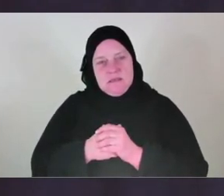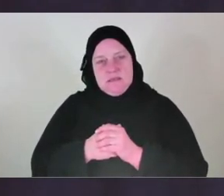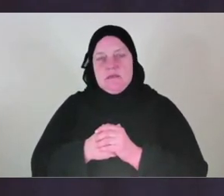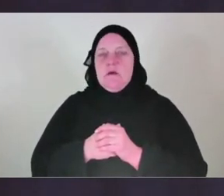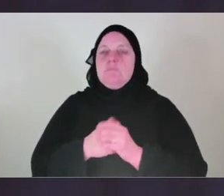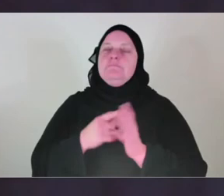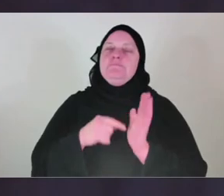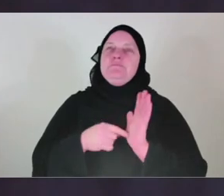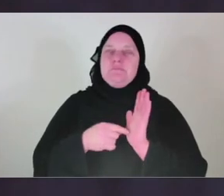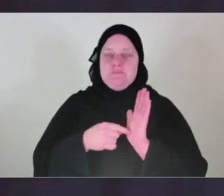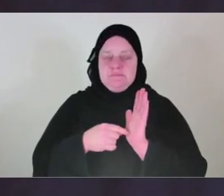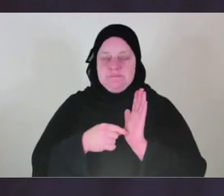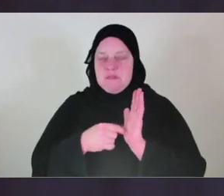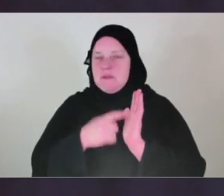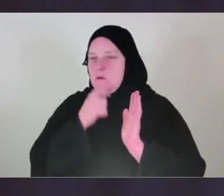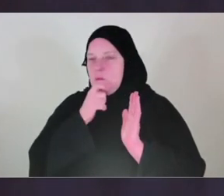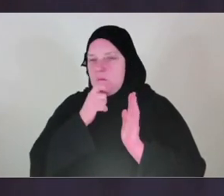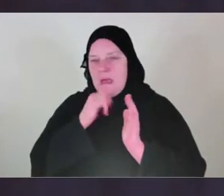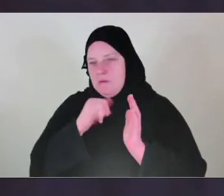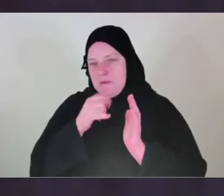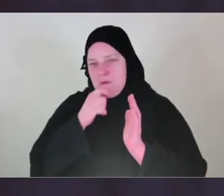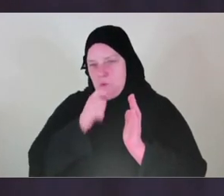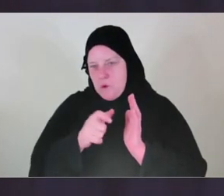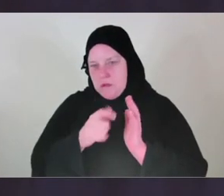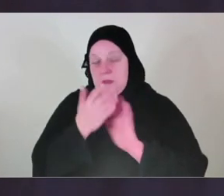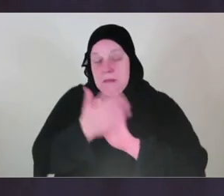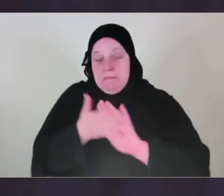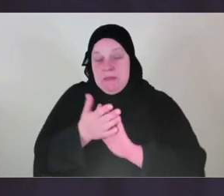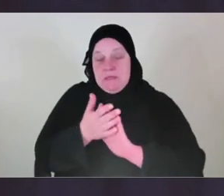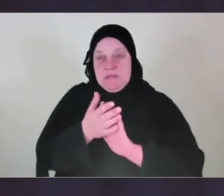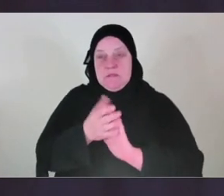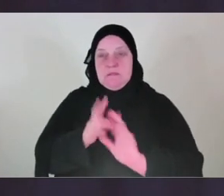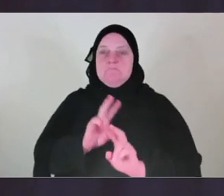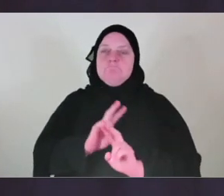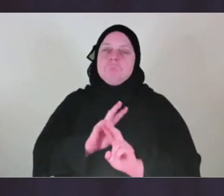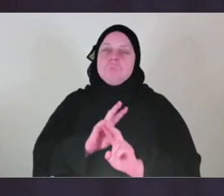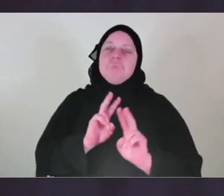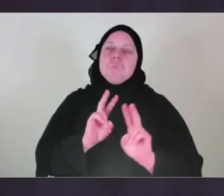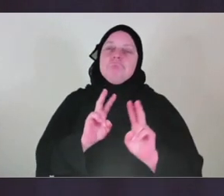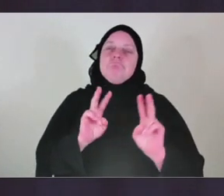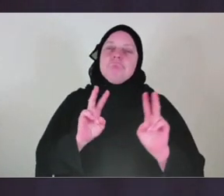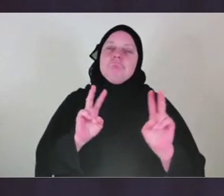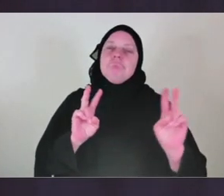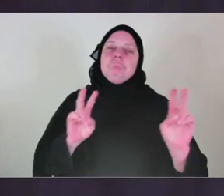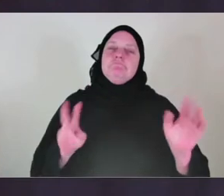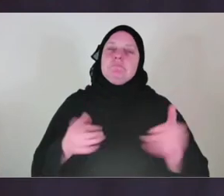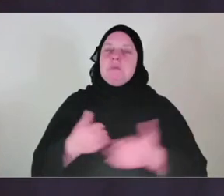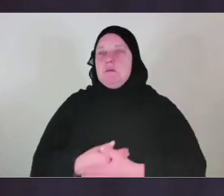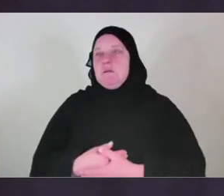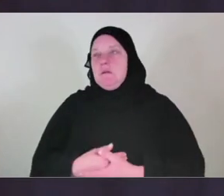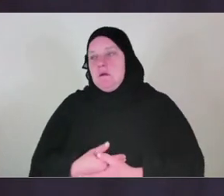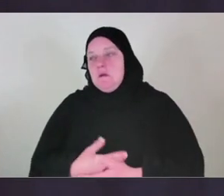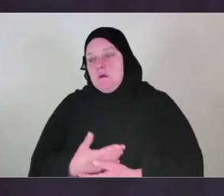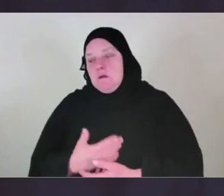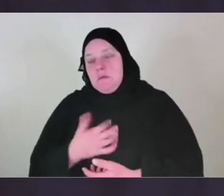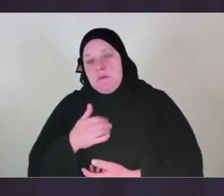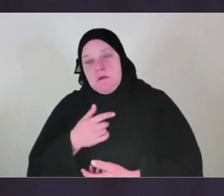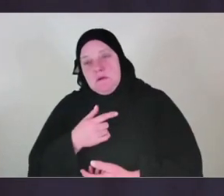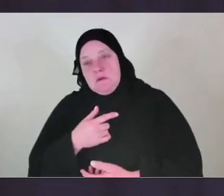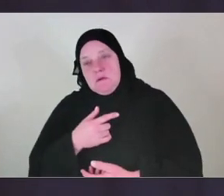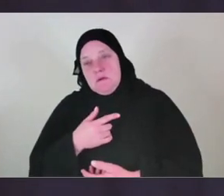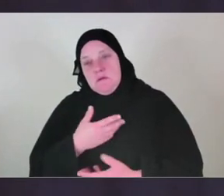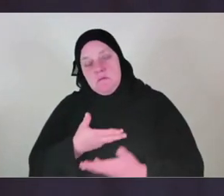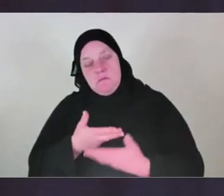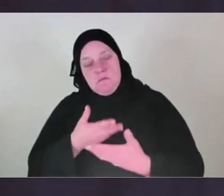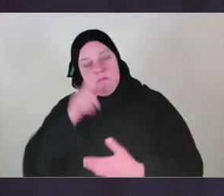sukun. He says, well, you know when someone speaks, they give you guidance. This is where they give you tranquility.